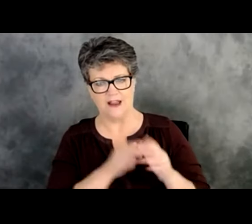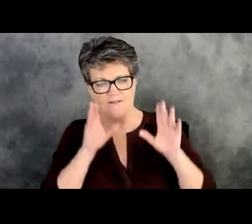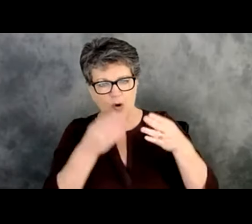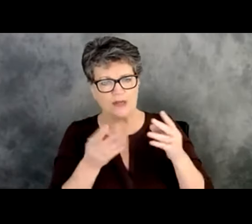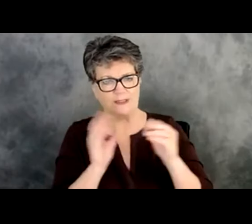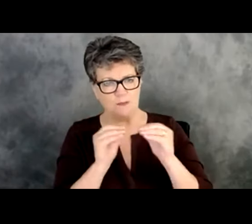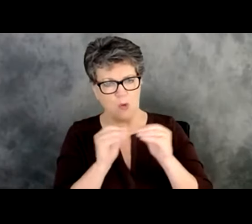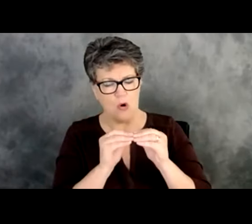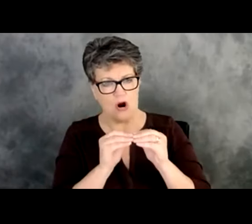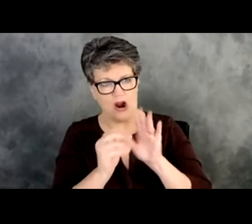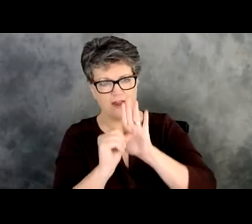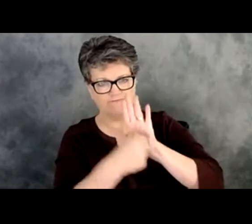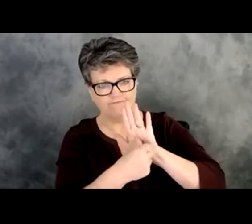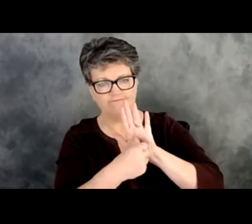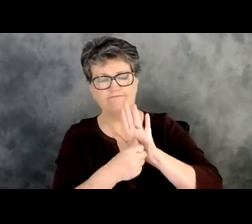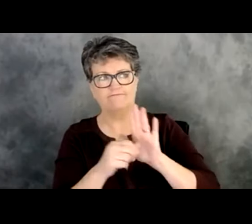our dashboard